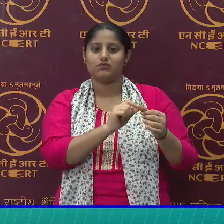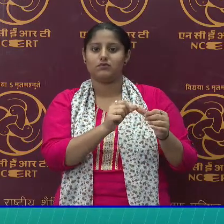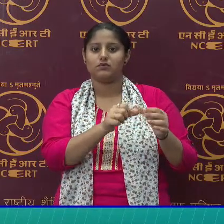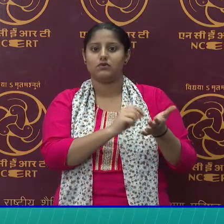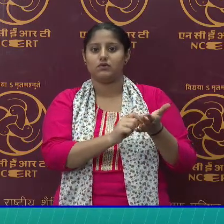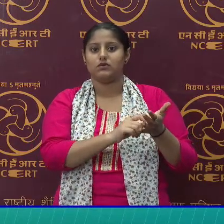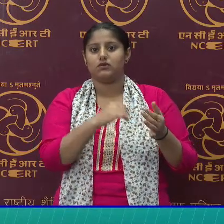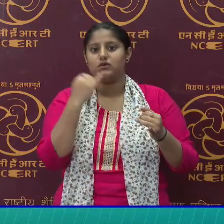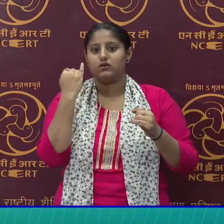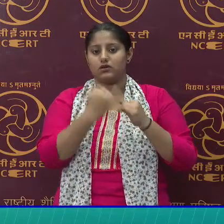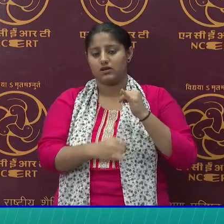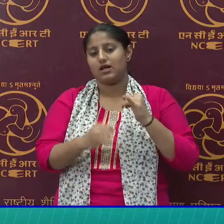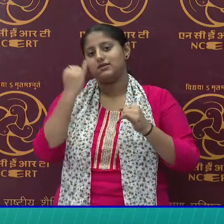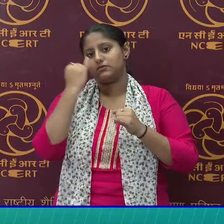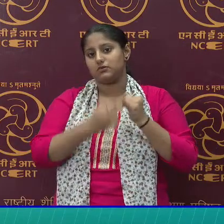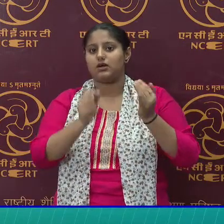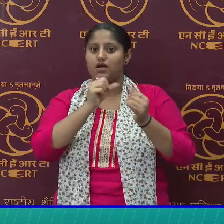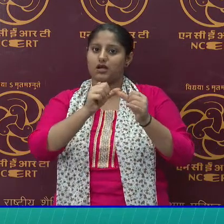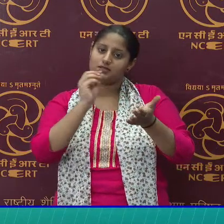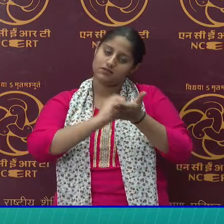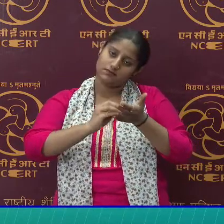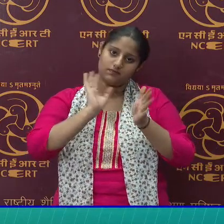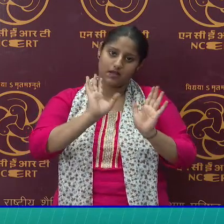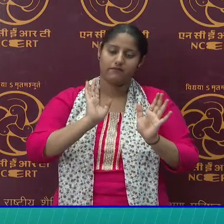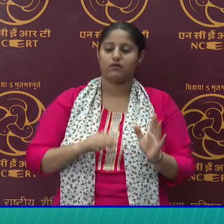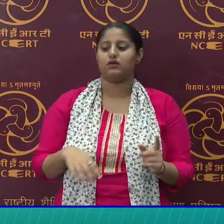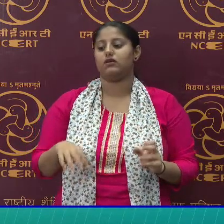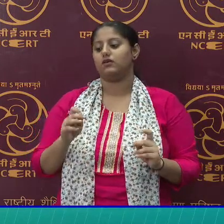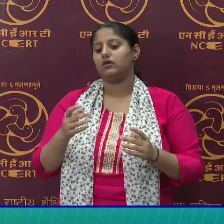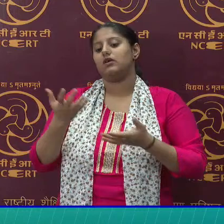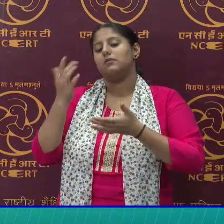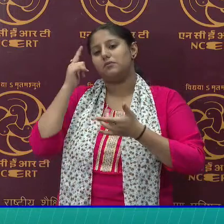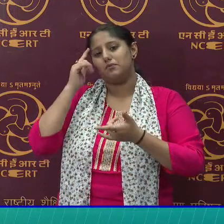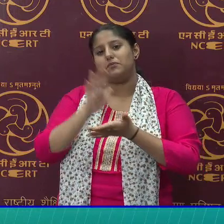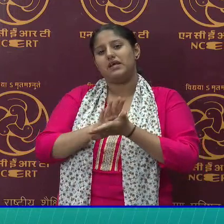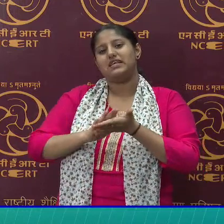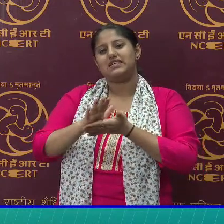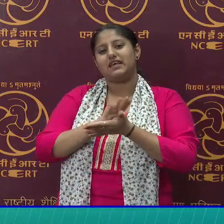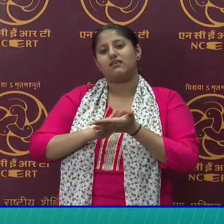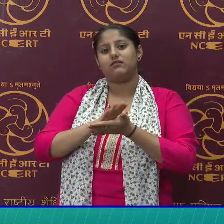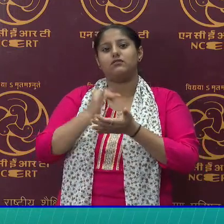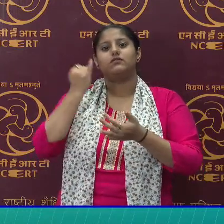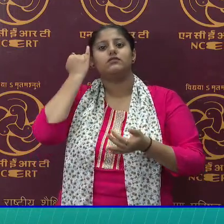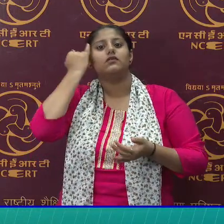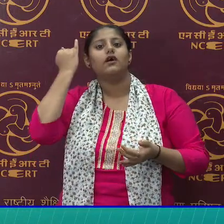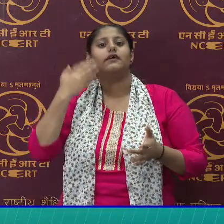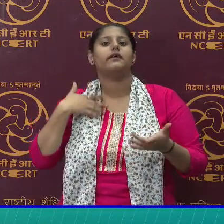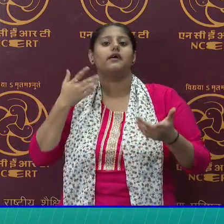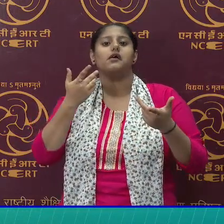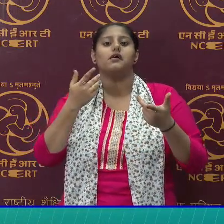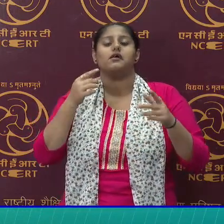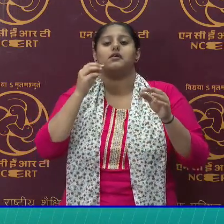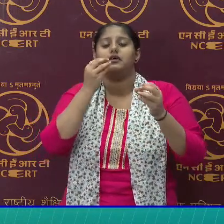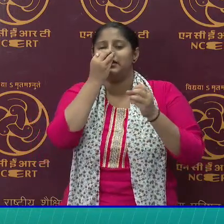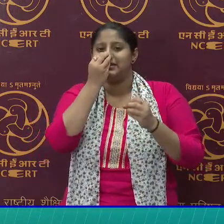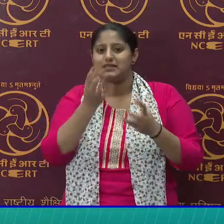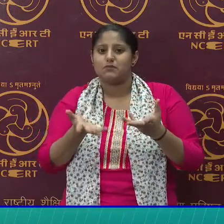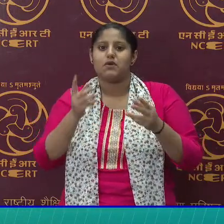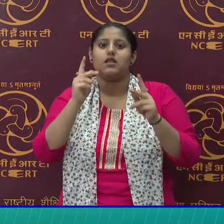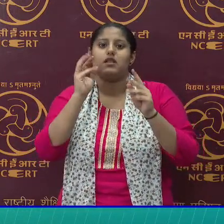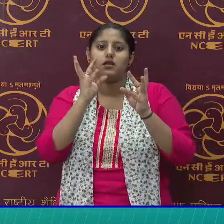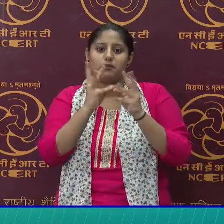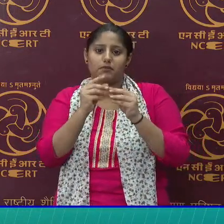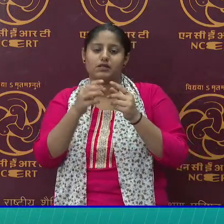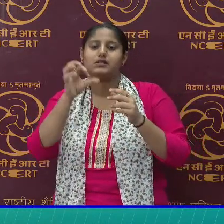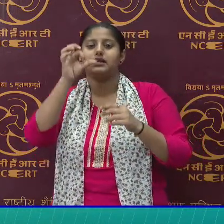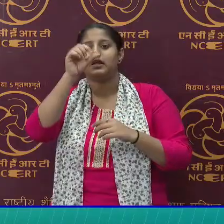of the in the last unit. So the basic idea of addition, subtraction of simple numbers, 9